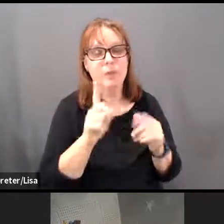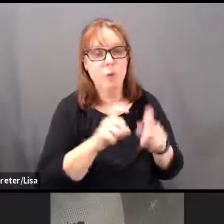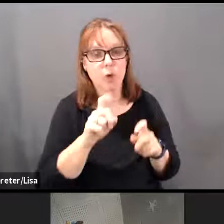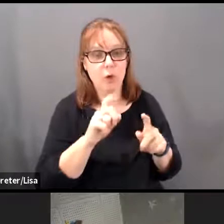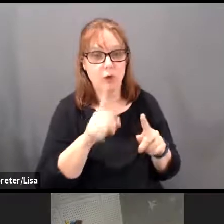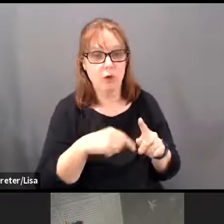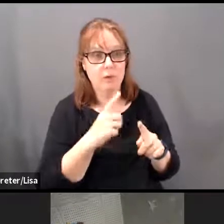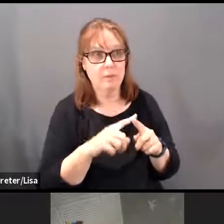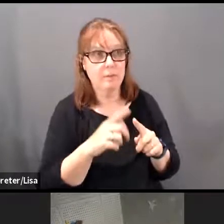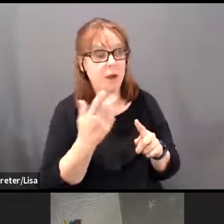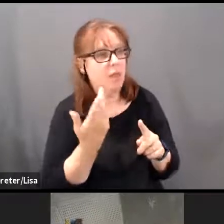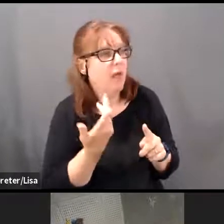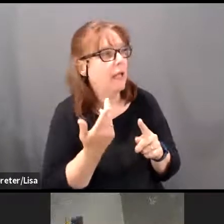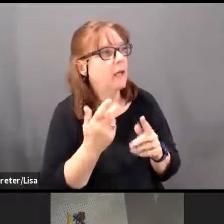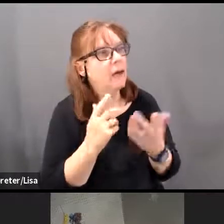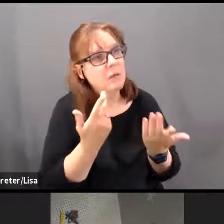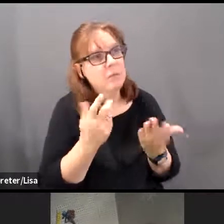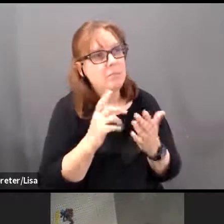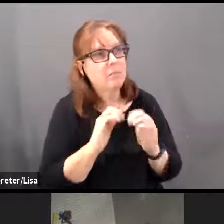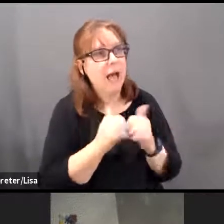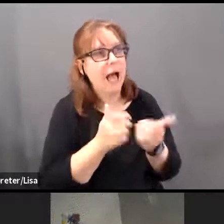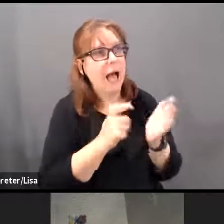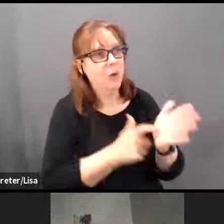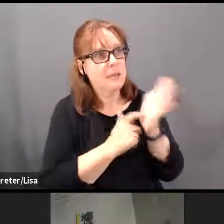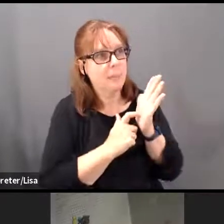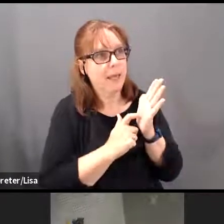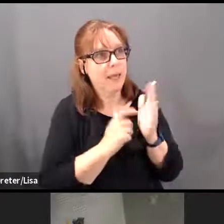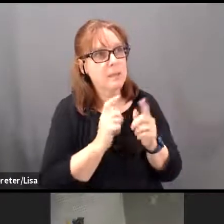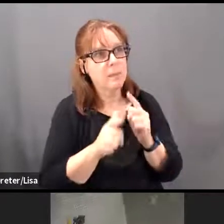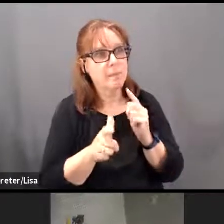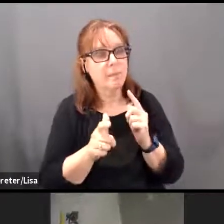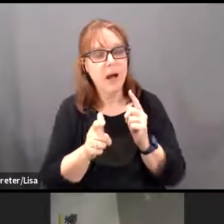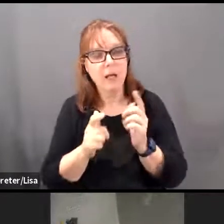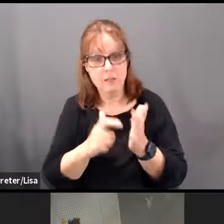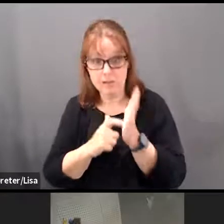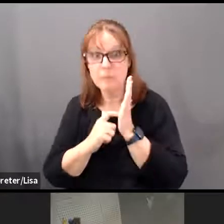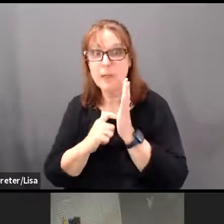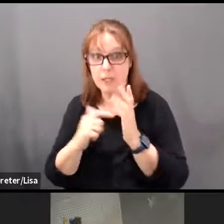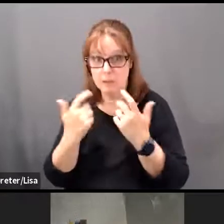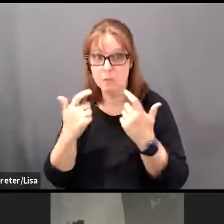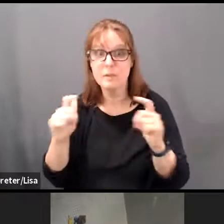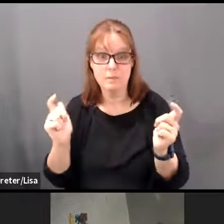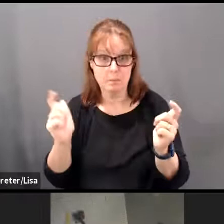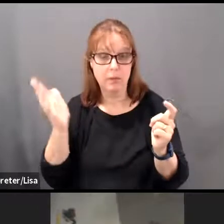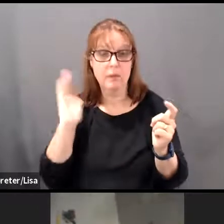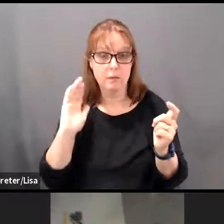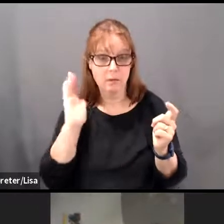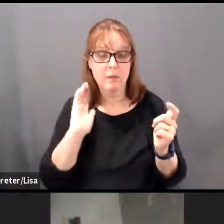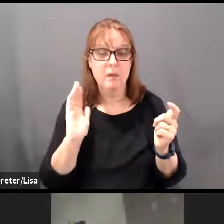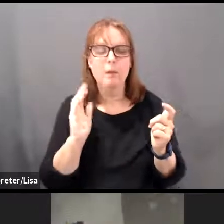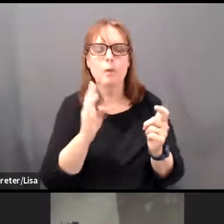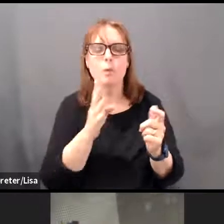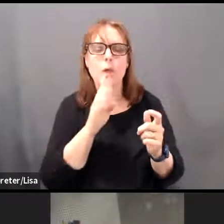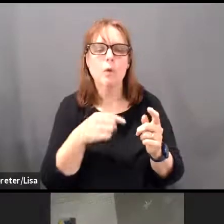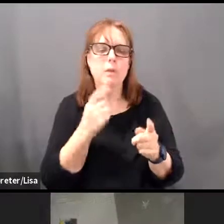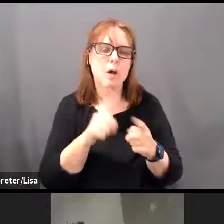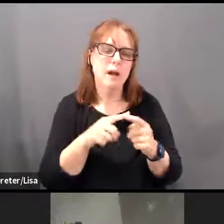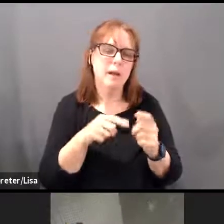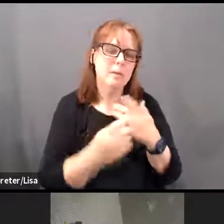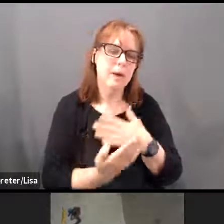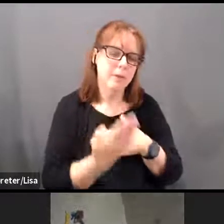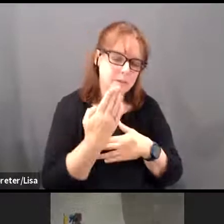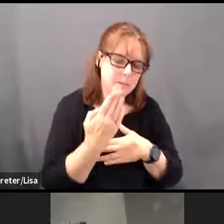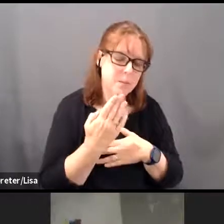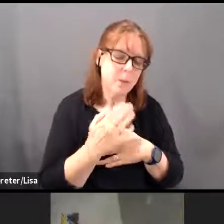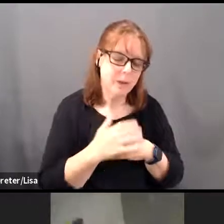like? But it's interesting how demand was pretty brisk in that area. And this is one of the things I was talking to the team about this morning. What we're really seeing as we open up to